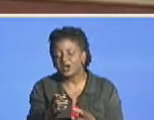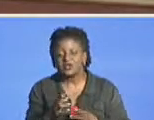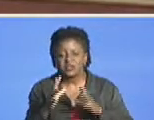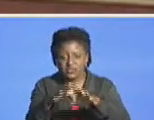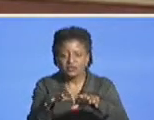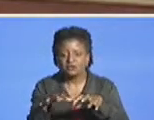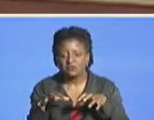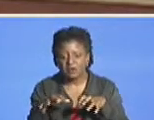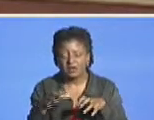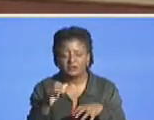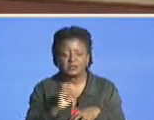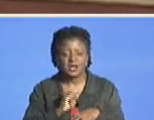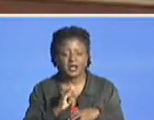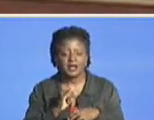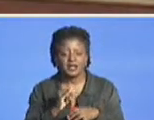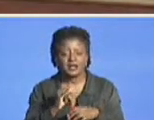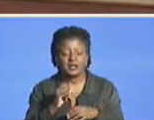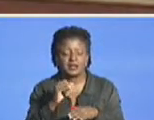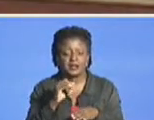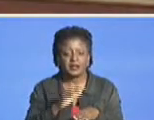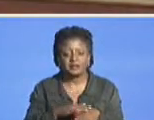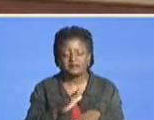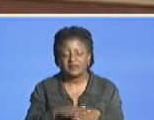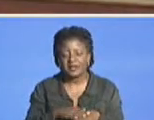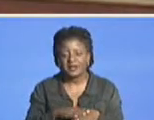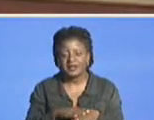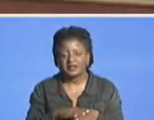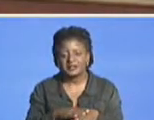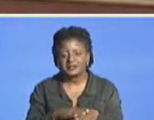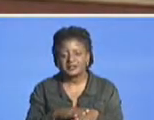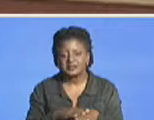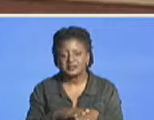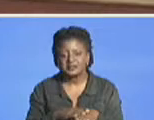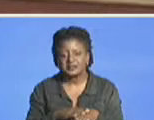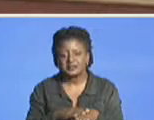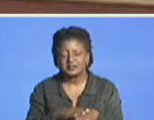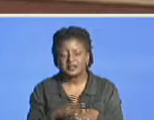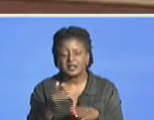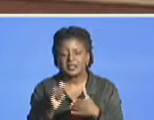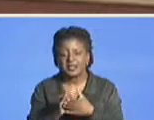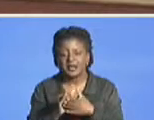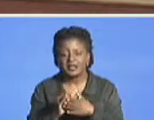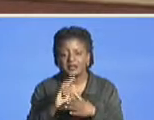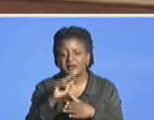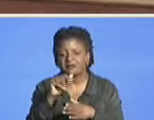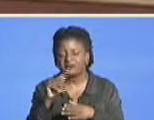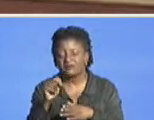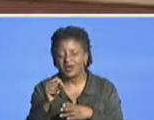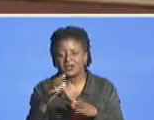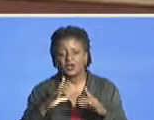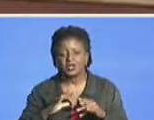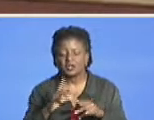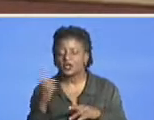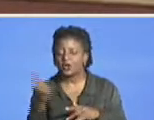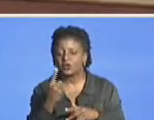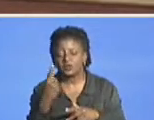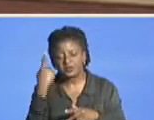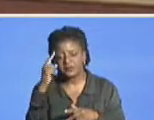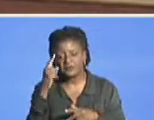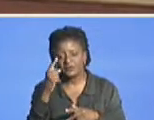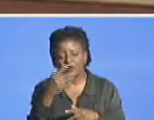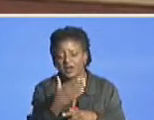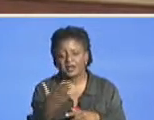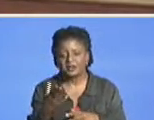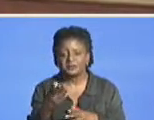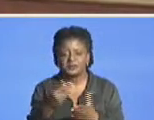Bahamian residents that the VAT holidays are only applicable for eligible items purchased inside